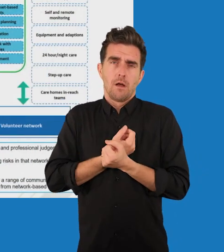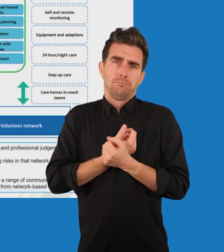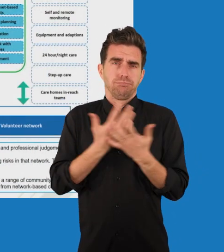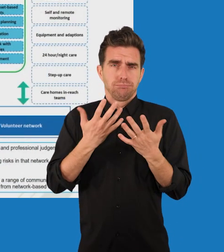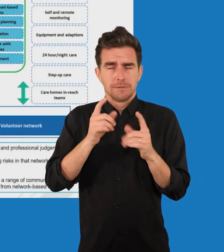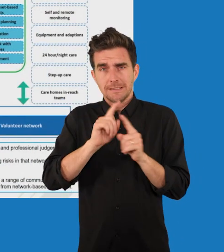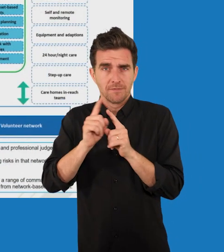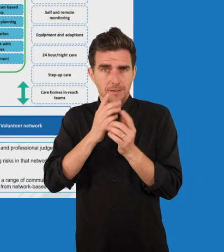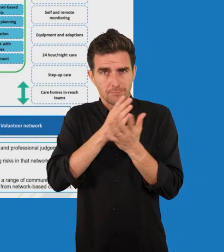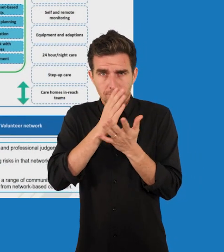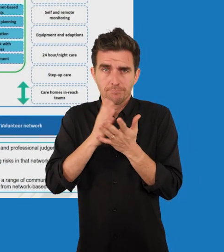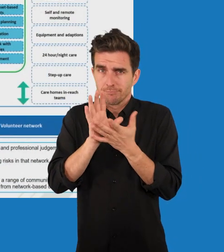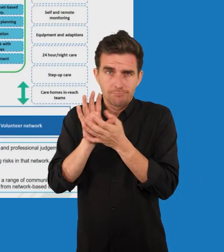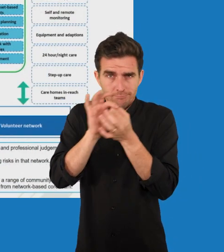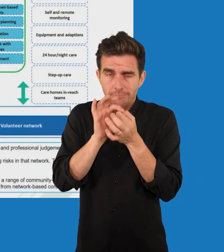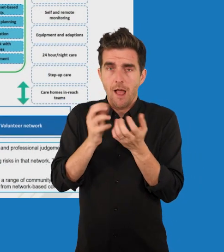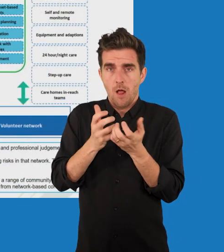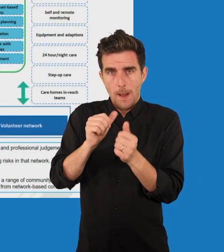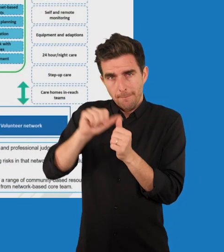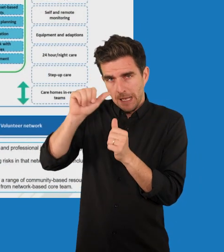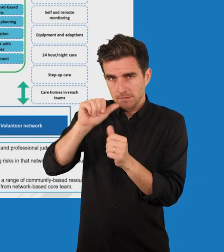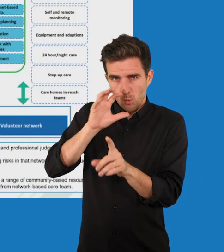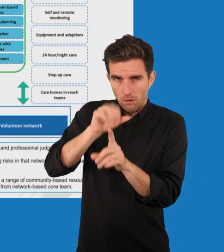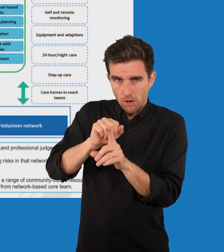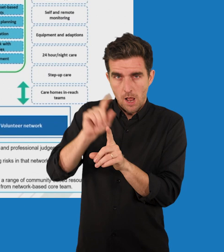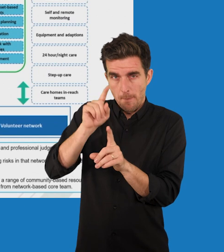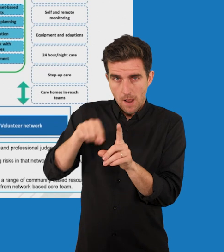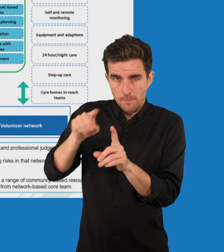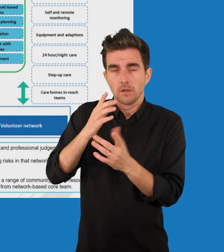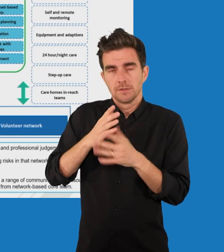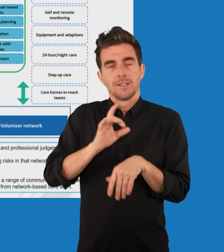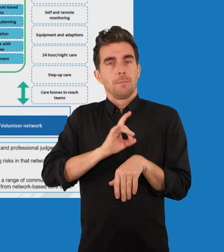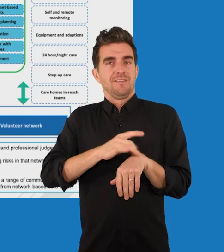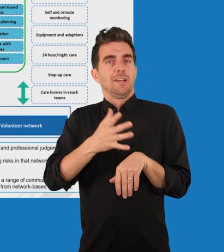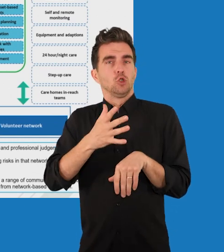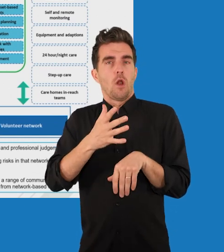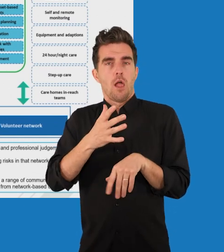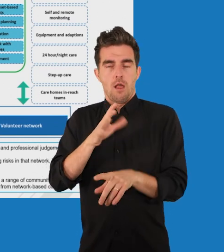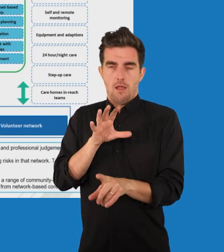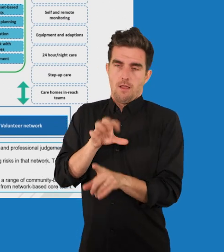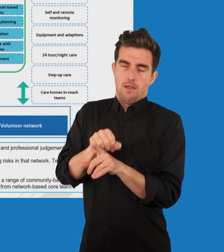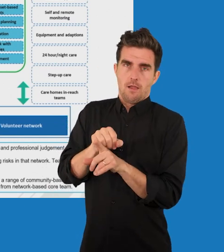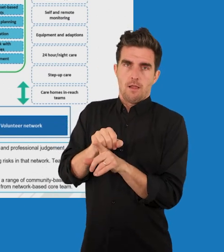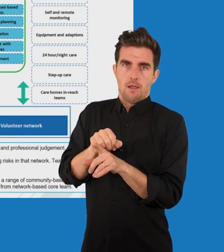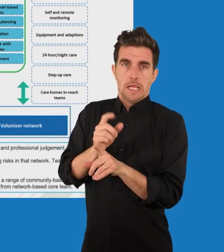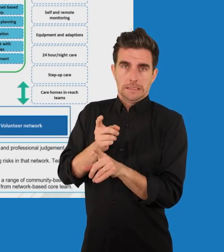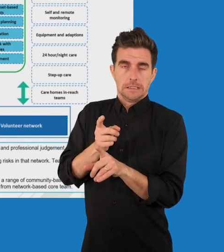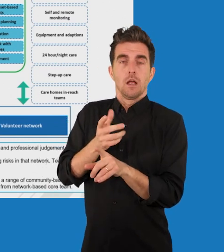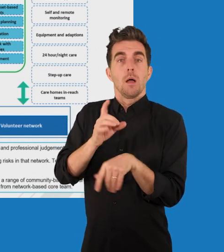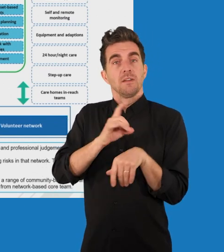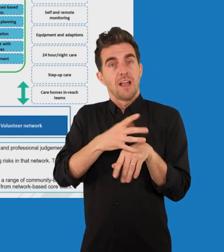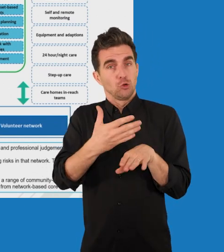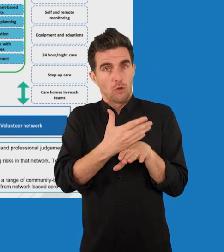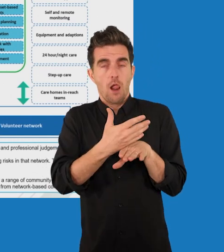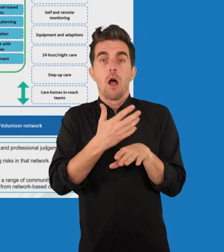have a multifactorial way of identifying people, but by far the best way to identify people is professional identification.